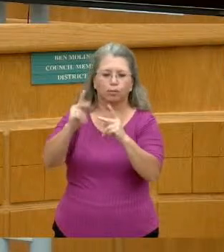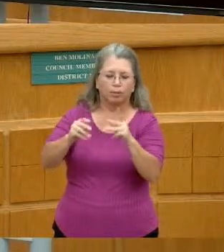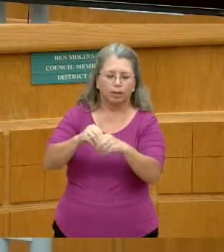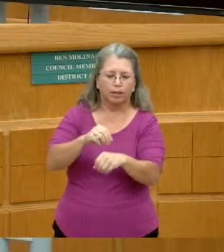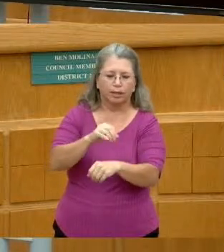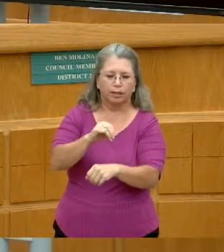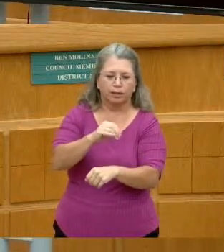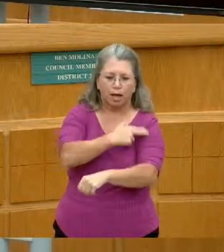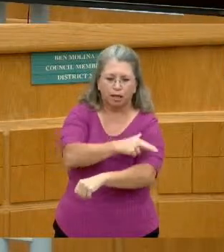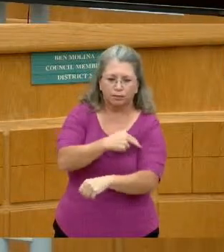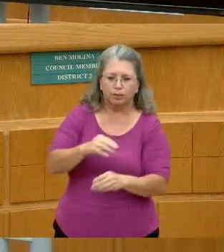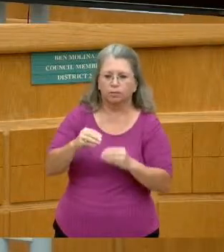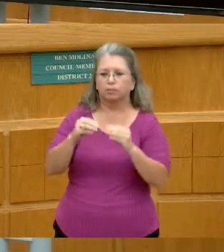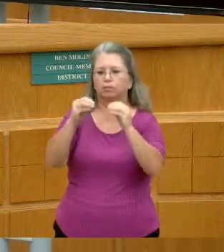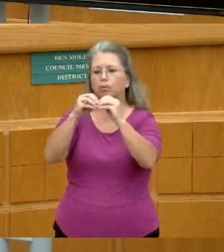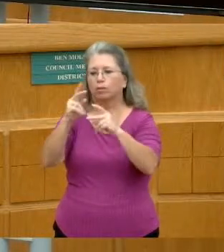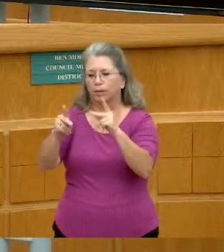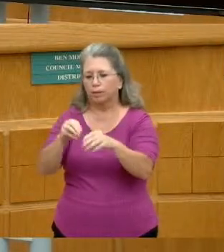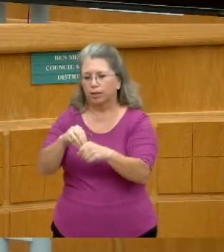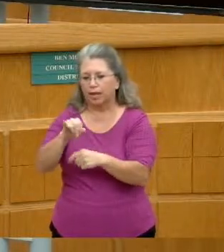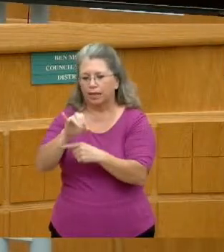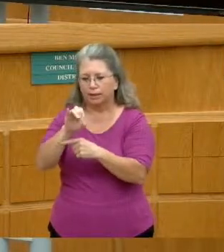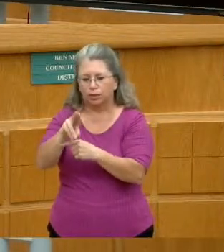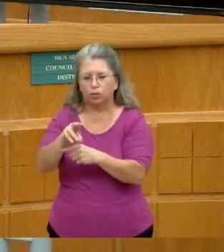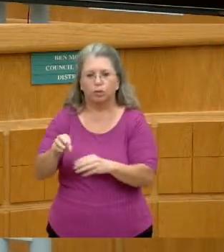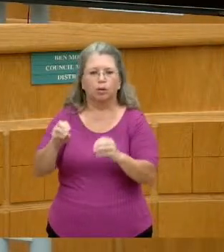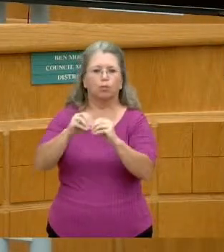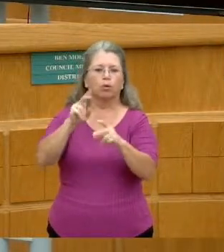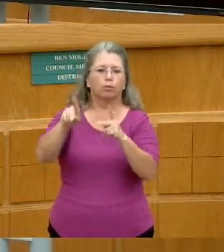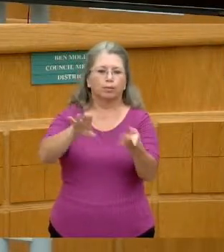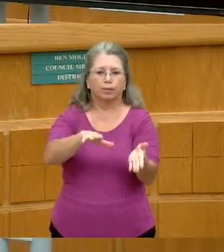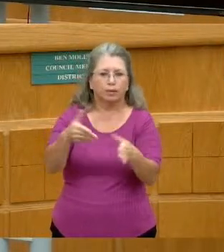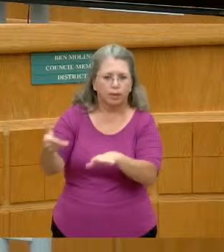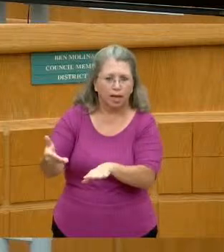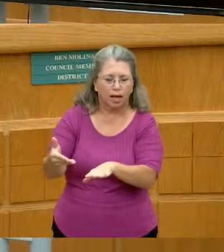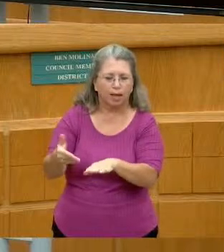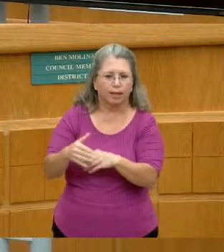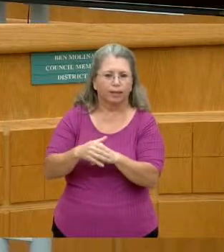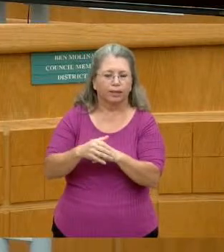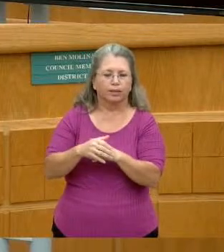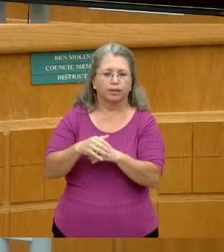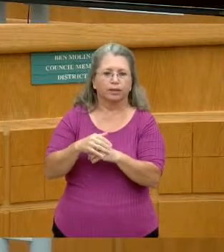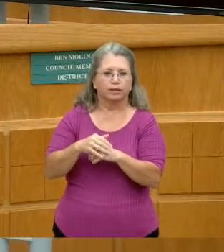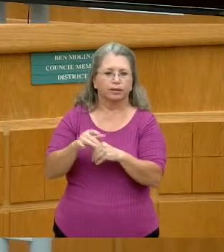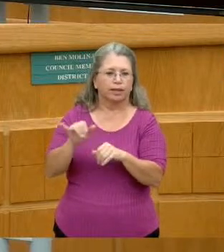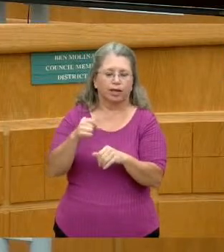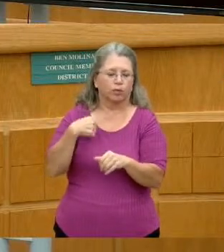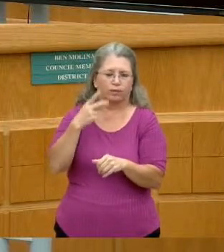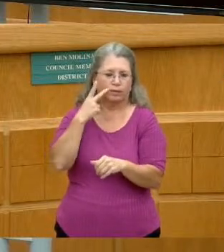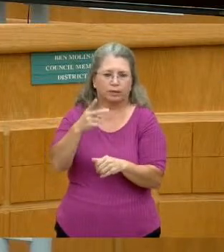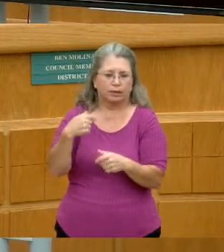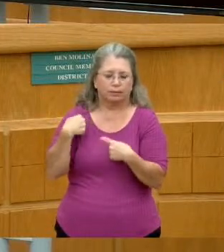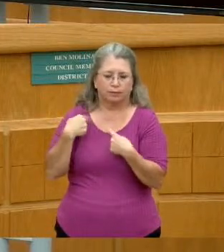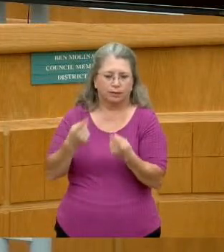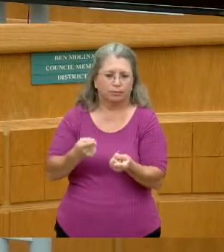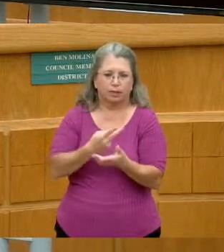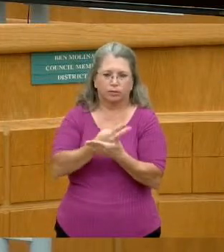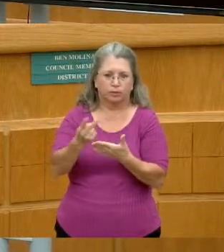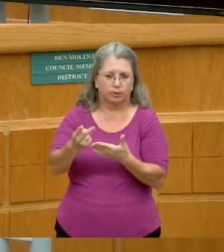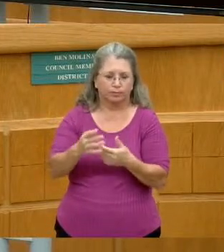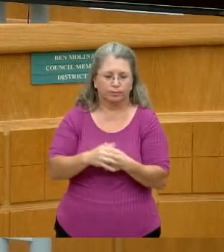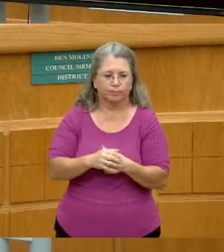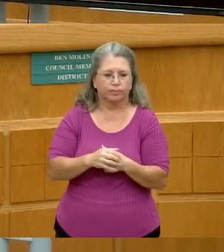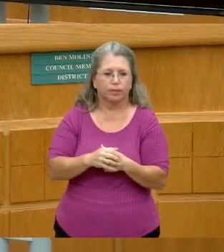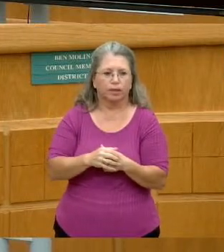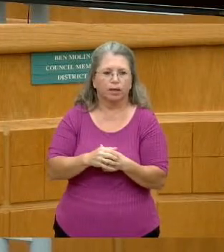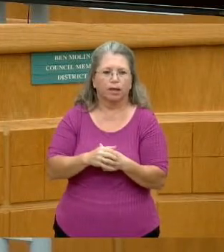in the ICU, and it leads to more fatalities. Like we've seen this uptick in fatalities as the number of cases have risen. And